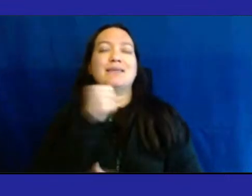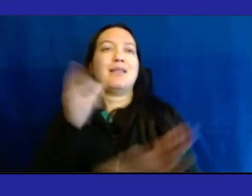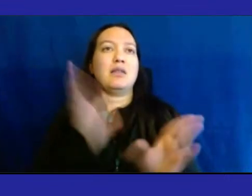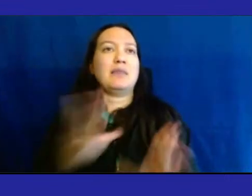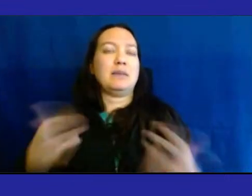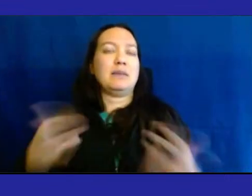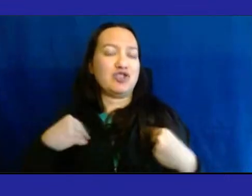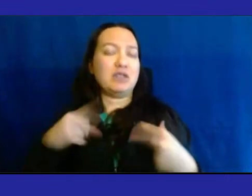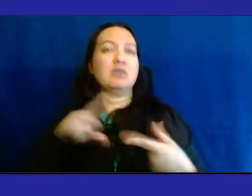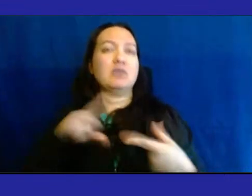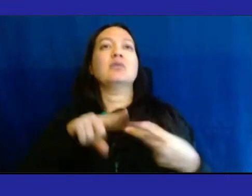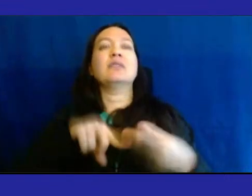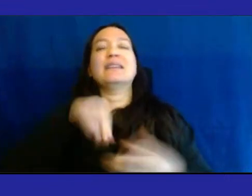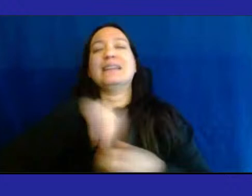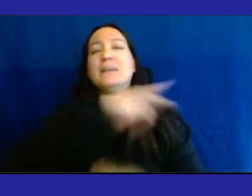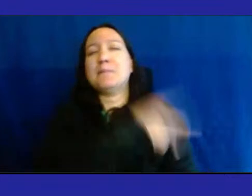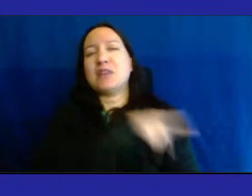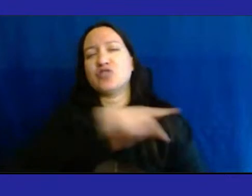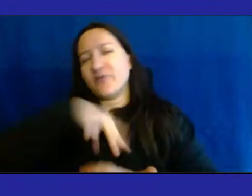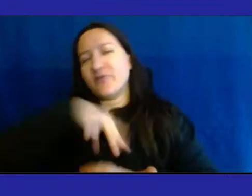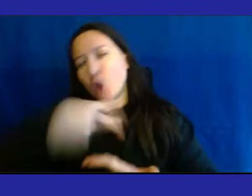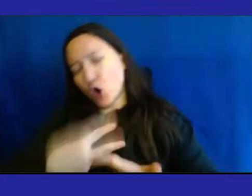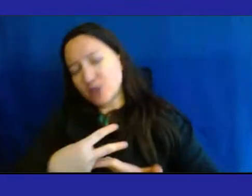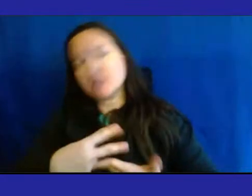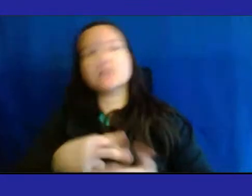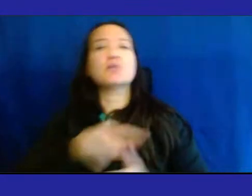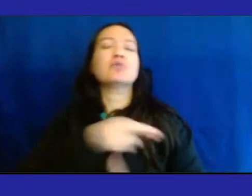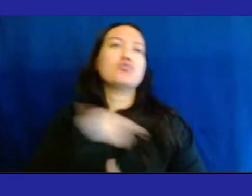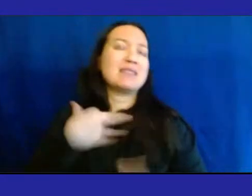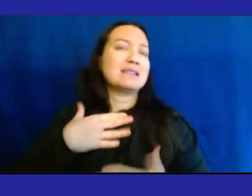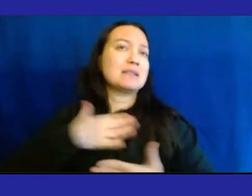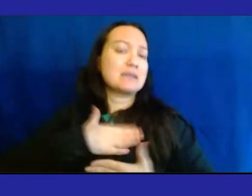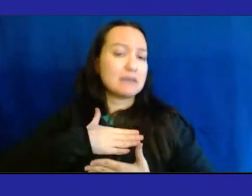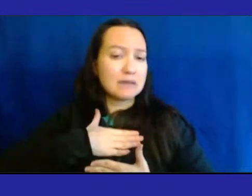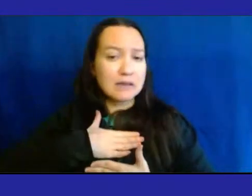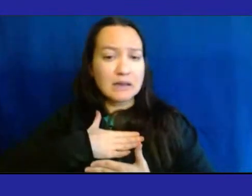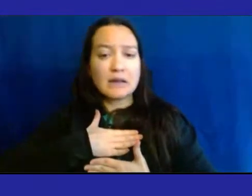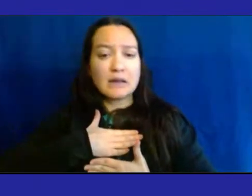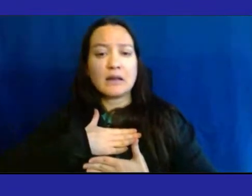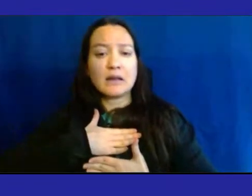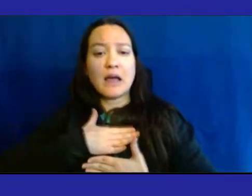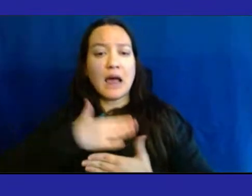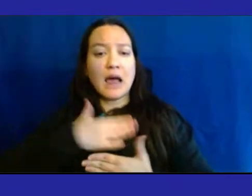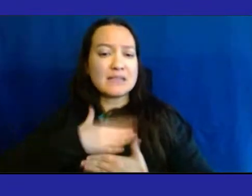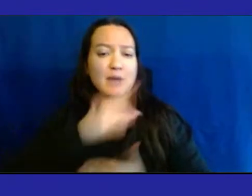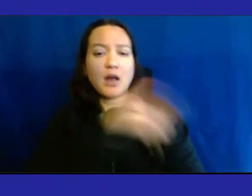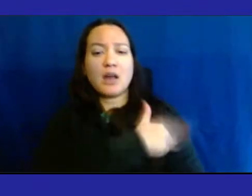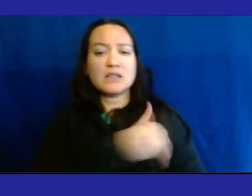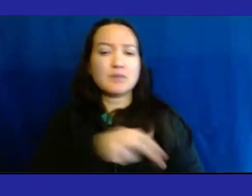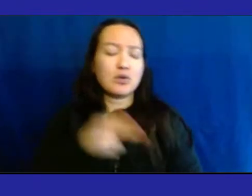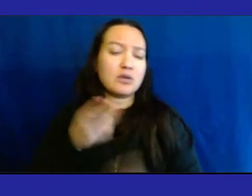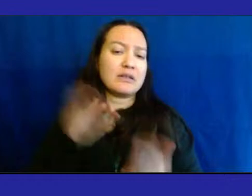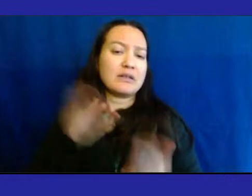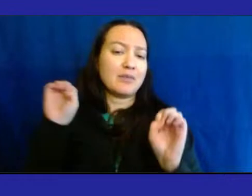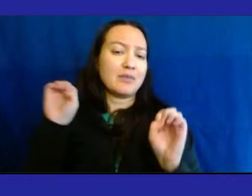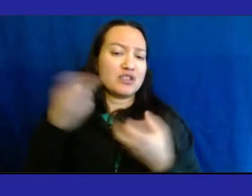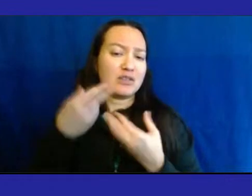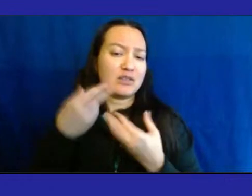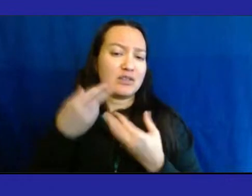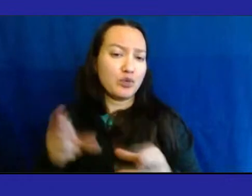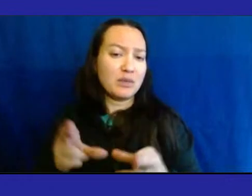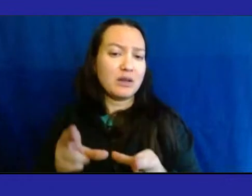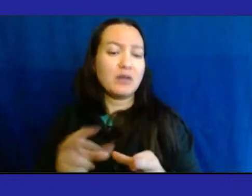of inpatient falls, risk of asthma hospital admission or ED visit, outpatient no-show, and deterioration index.